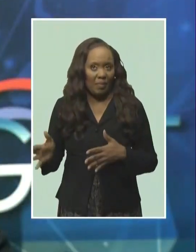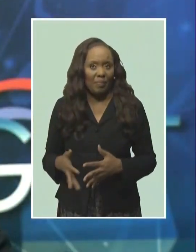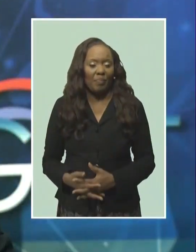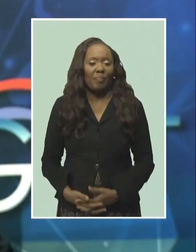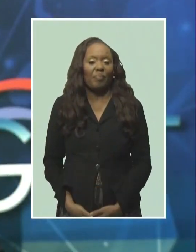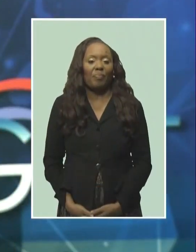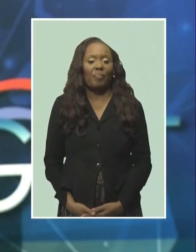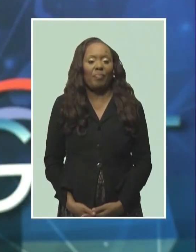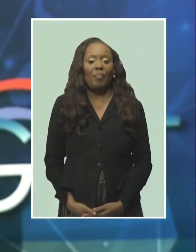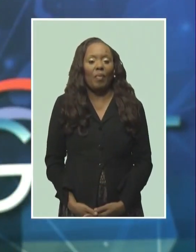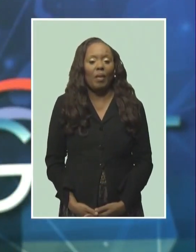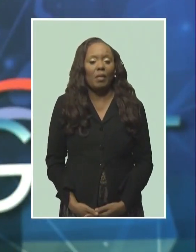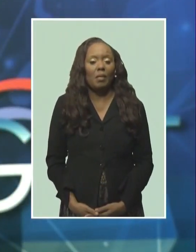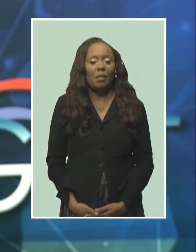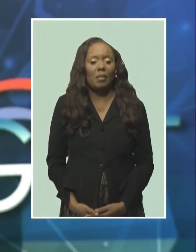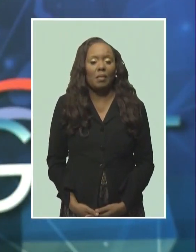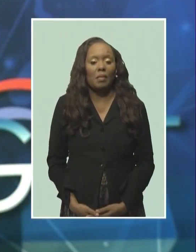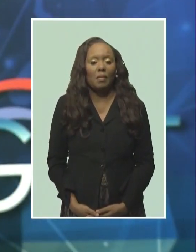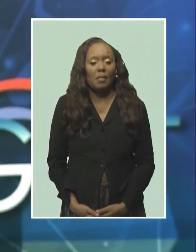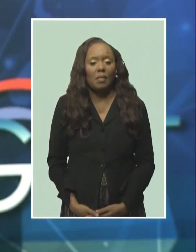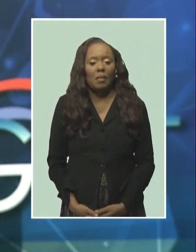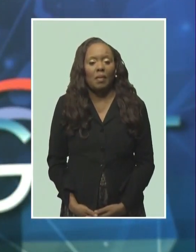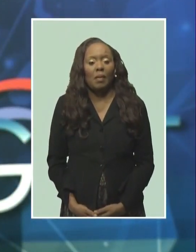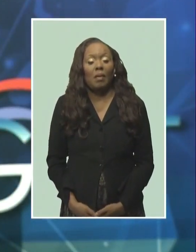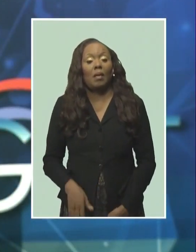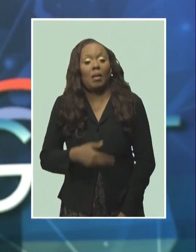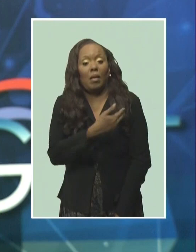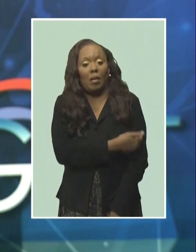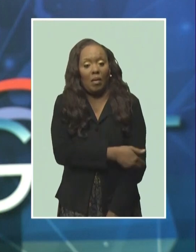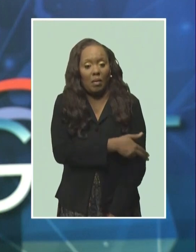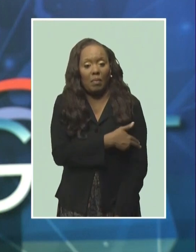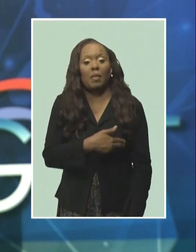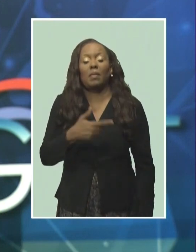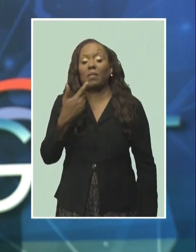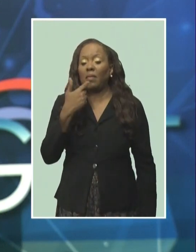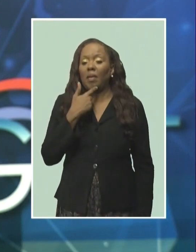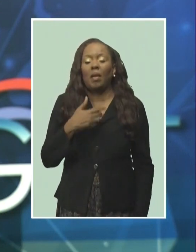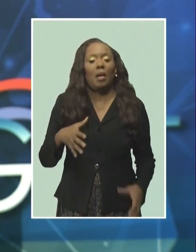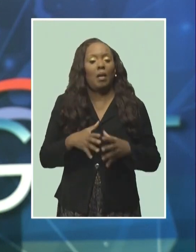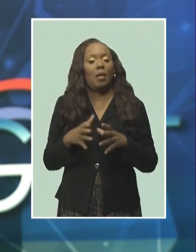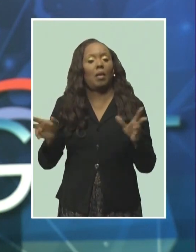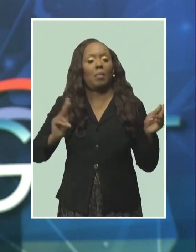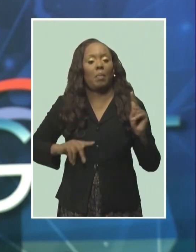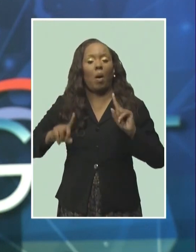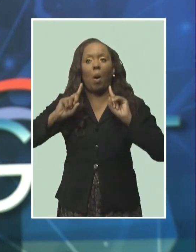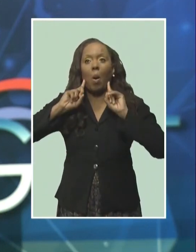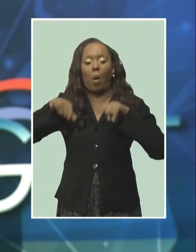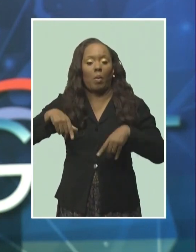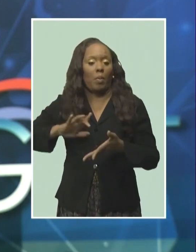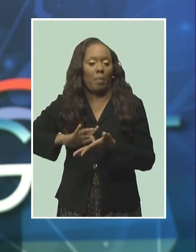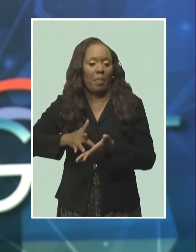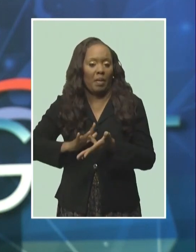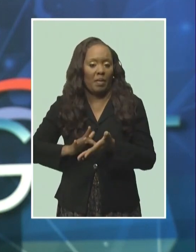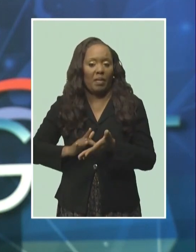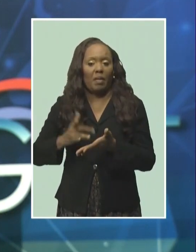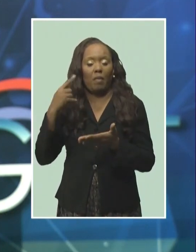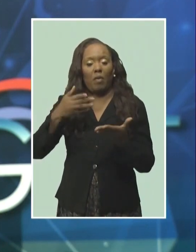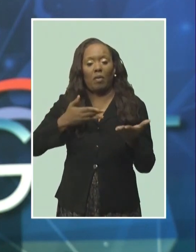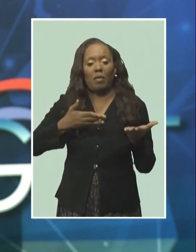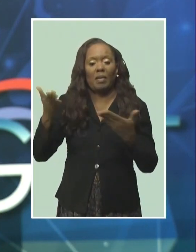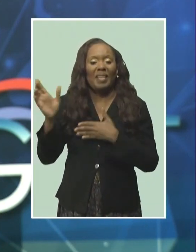a number of major brands will be coming into the QEH and offering what they have, their wares, their